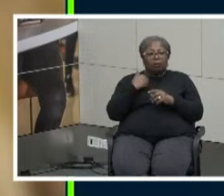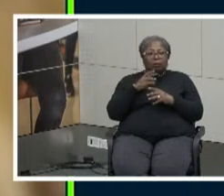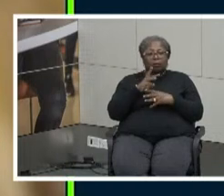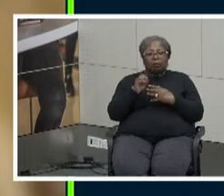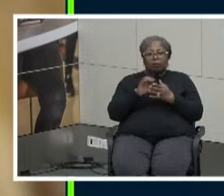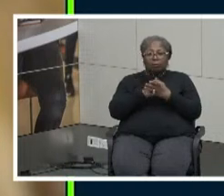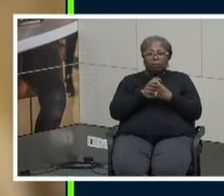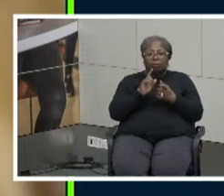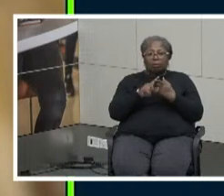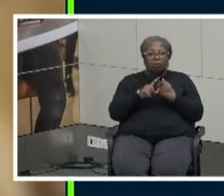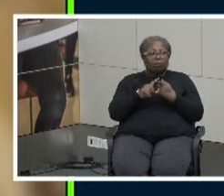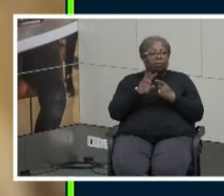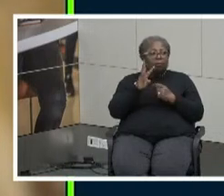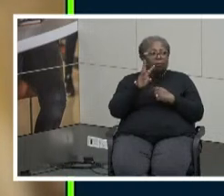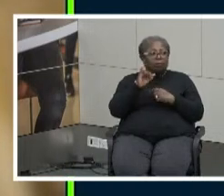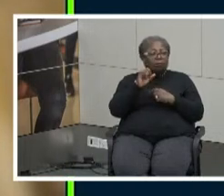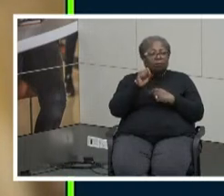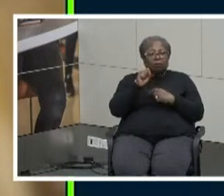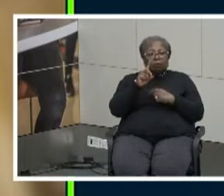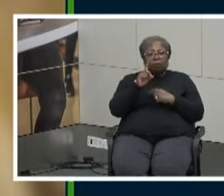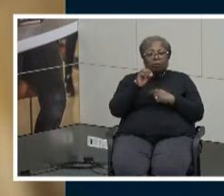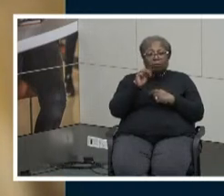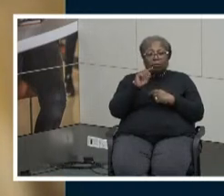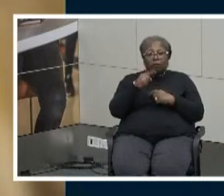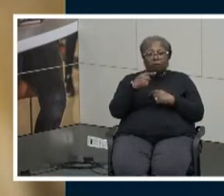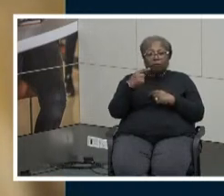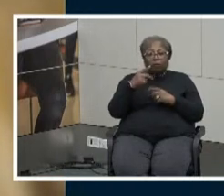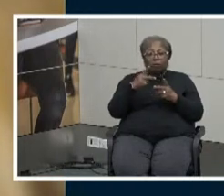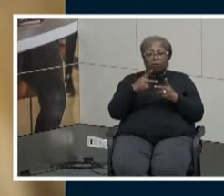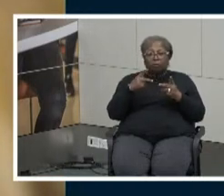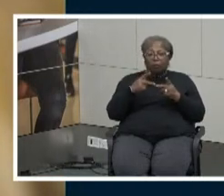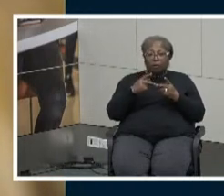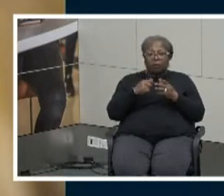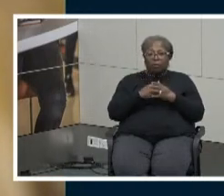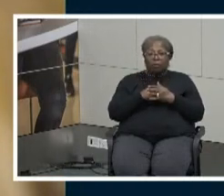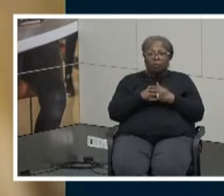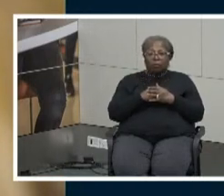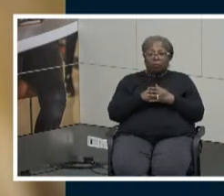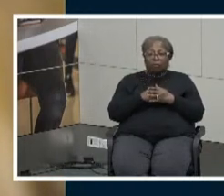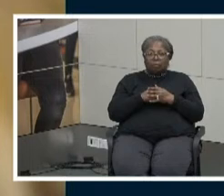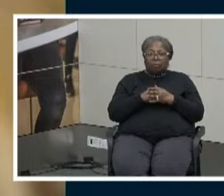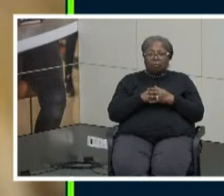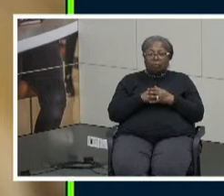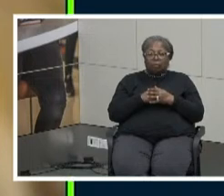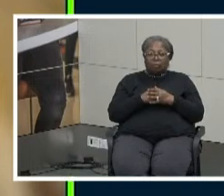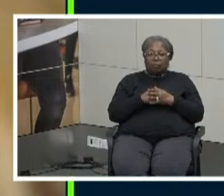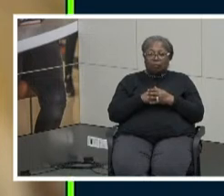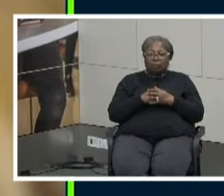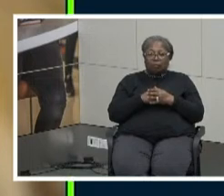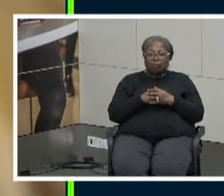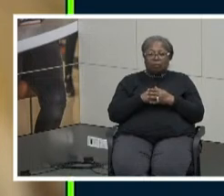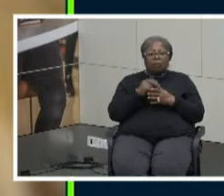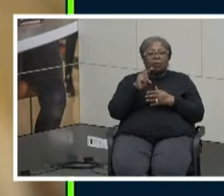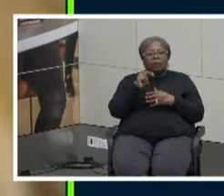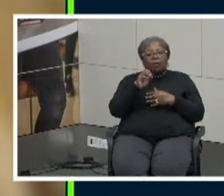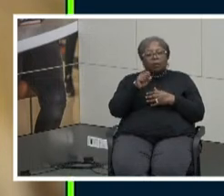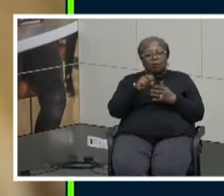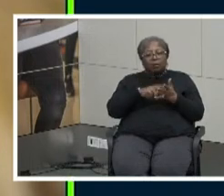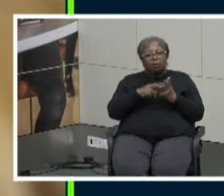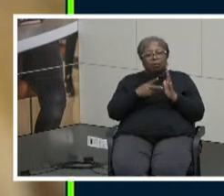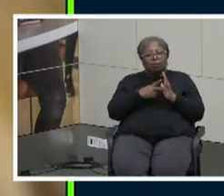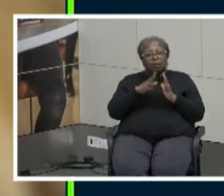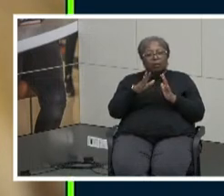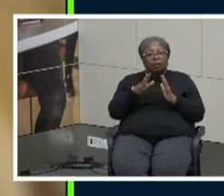congratulations to wisdom for first place journalism will also be NES which means their